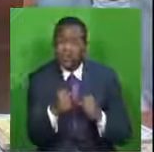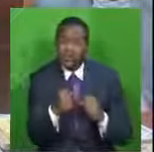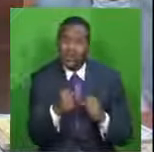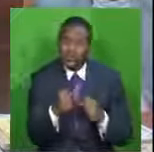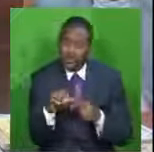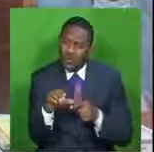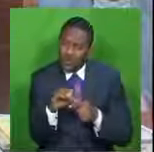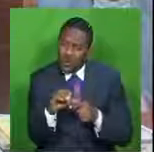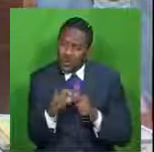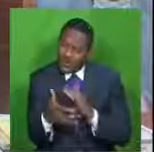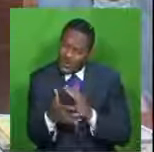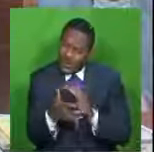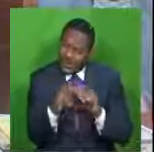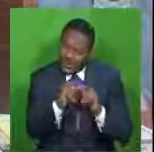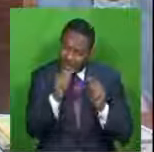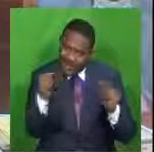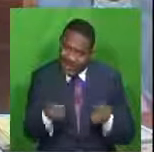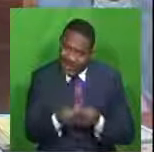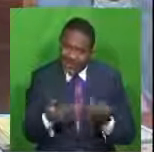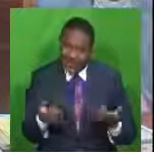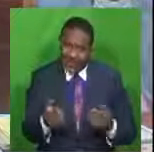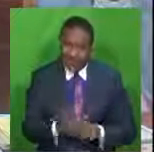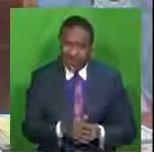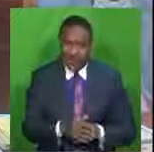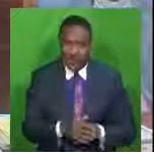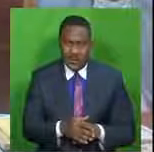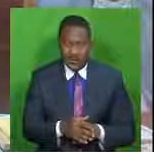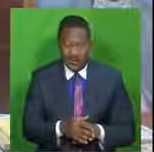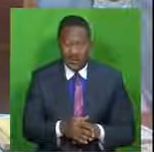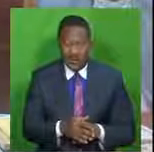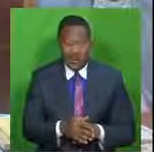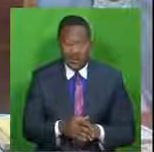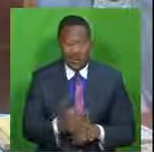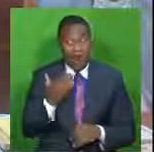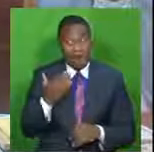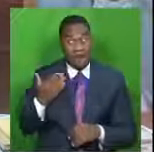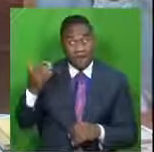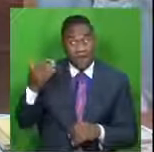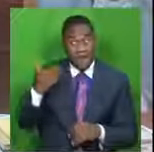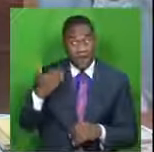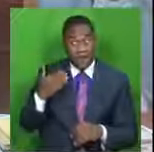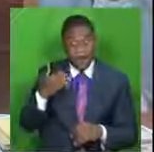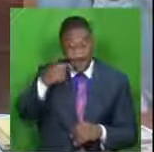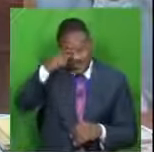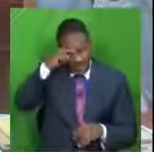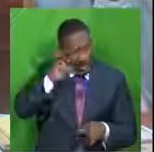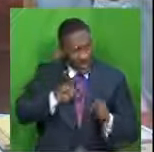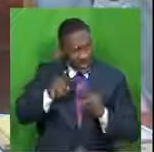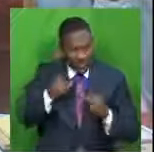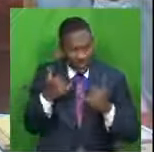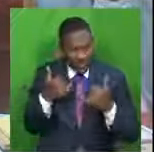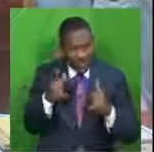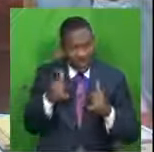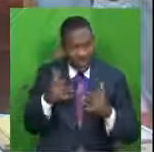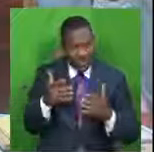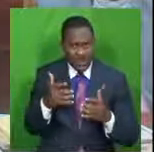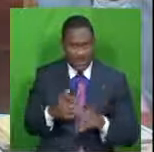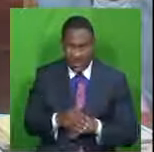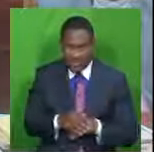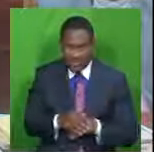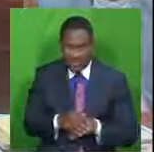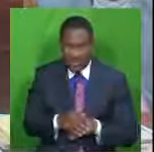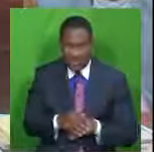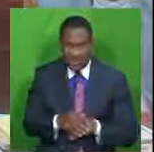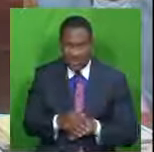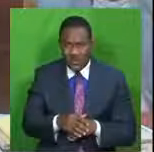And the use of old Black Stars players, don't appreciate it, Mr. Speaker.